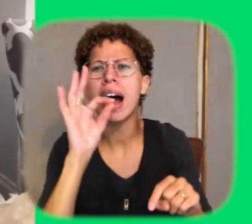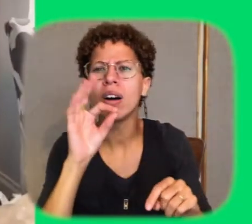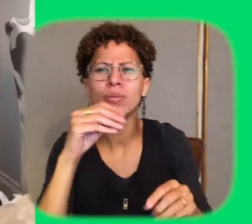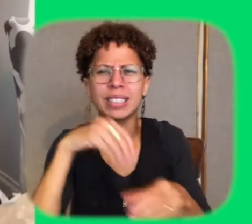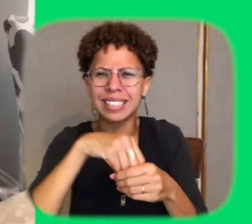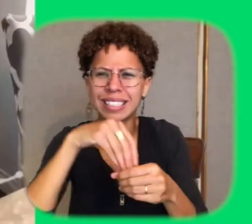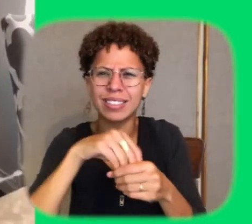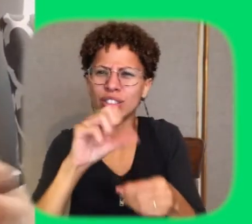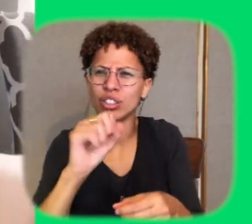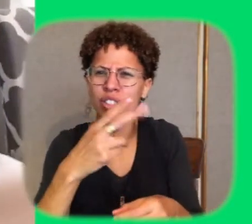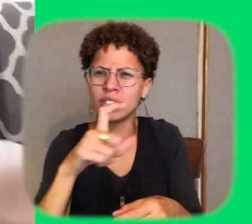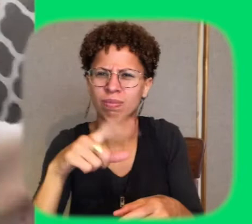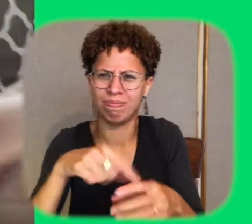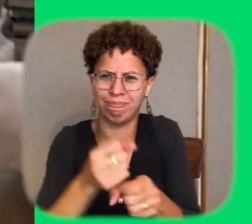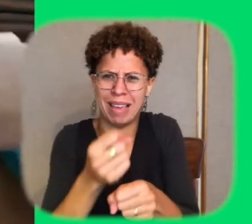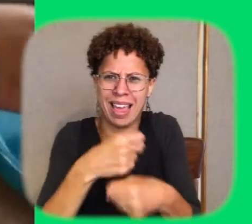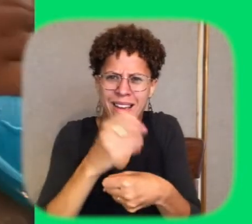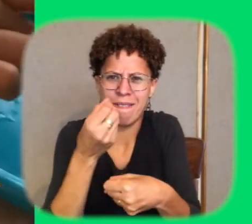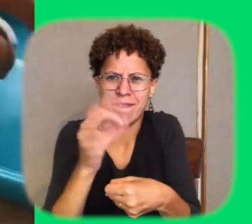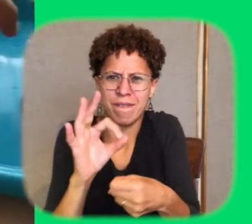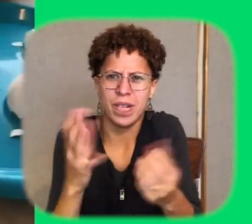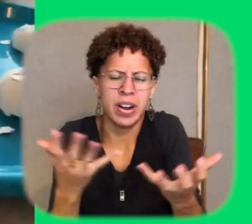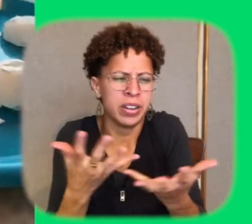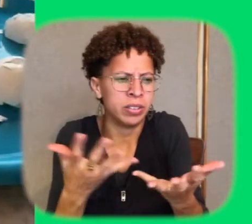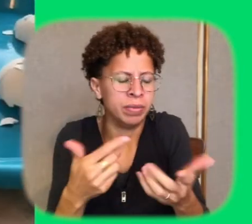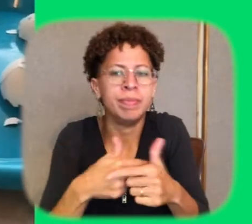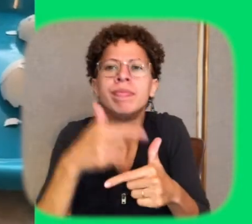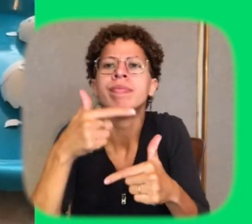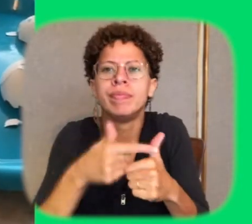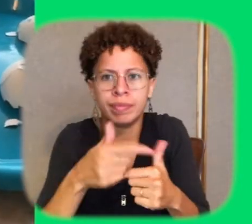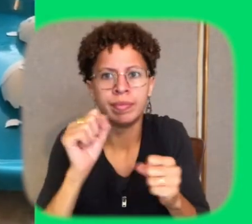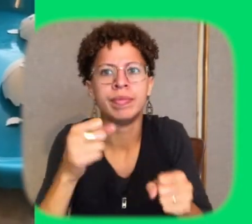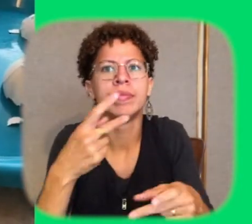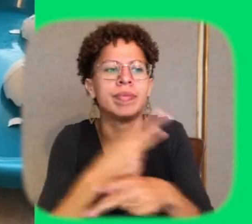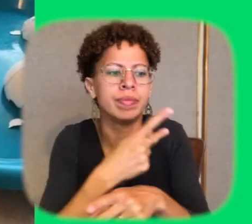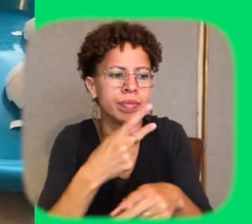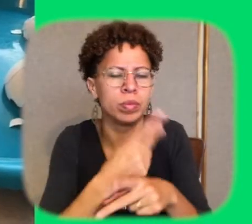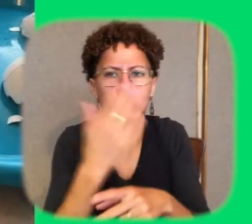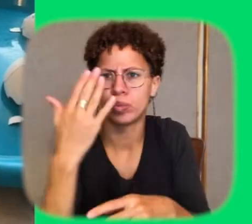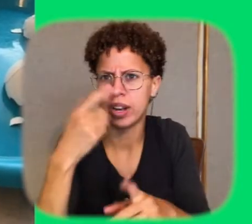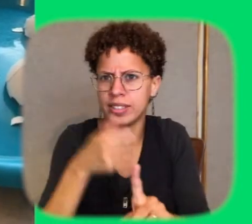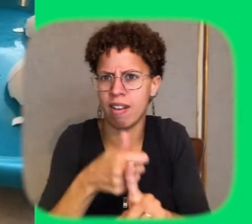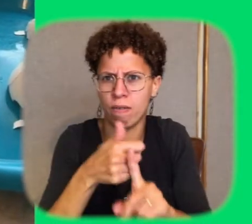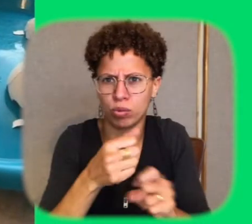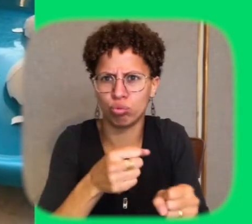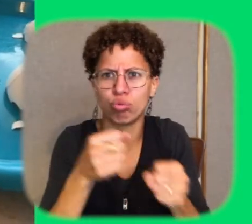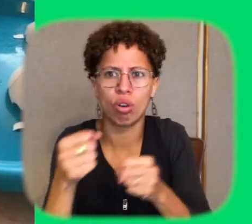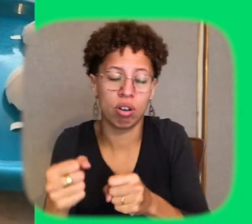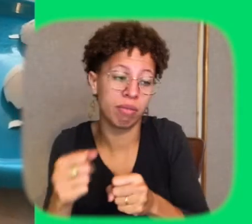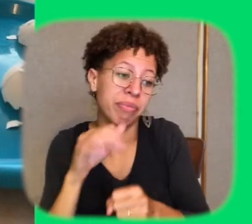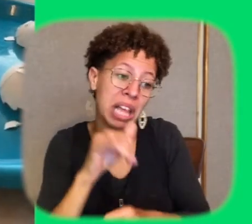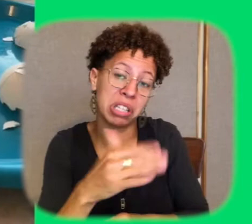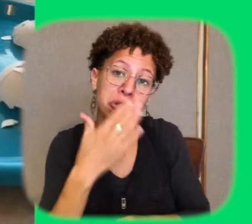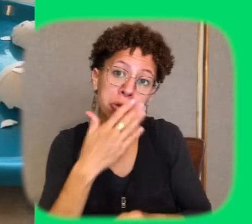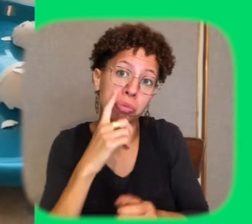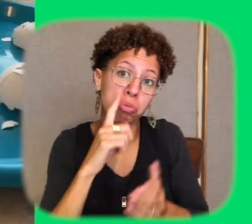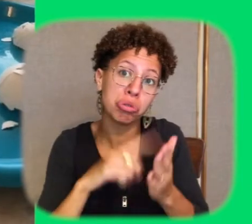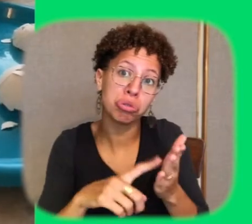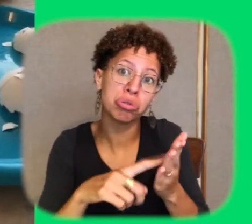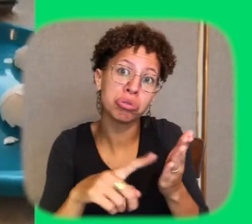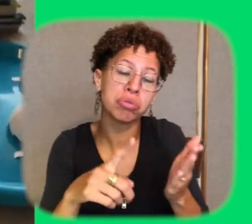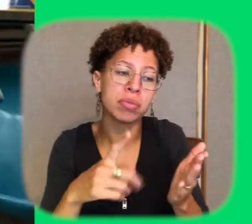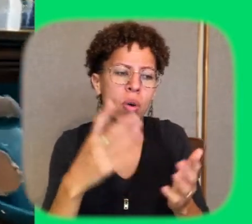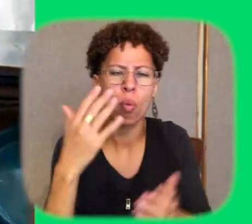Right? Okay. And then we'd be able to find out why they're so strong. That's some good research that we can do, is why are eggshells so strong? Bad